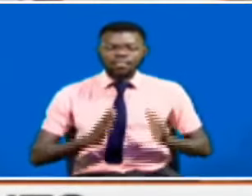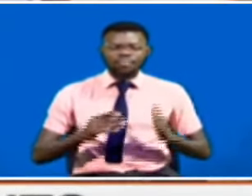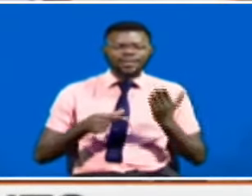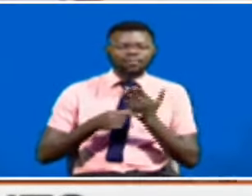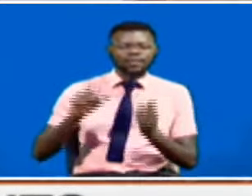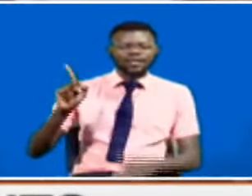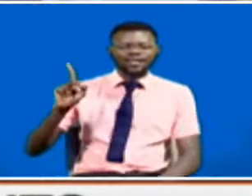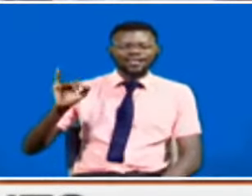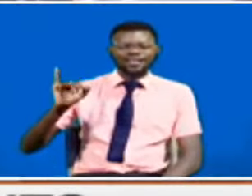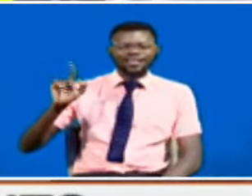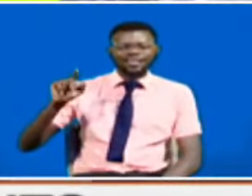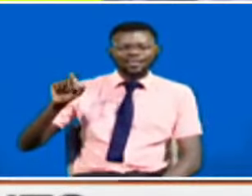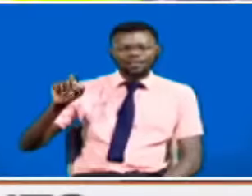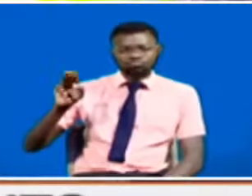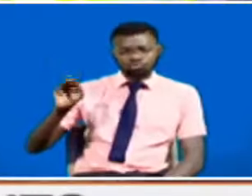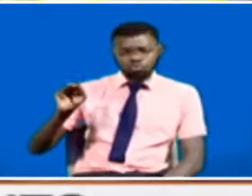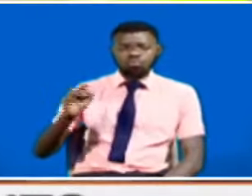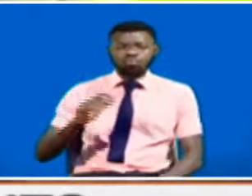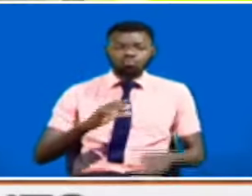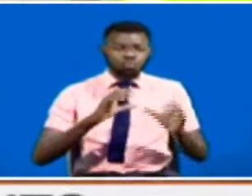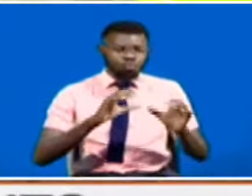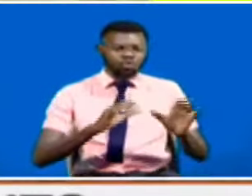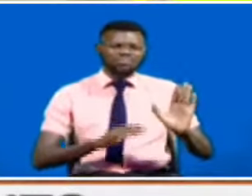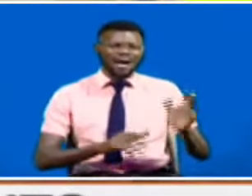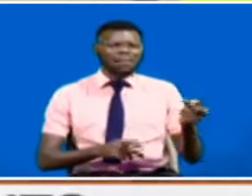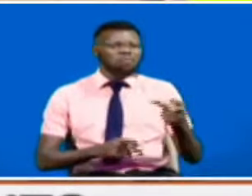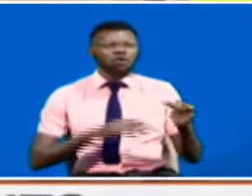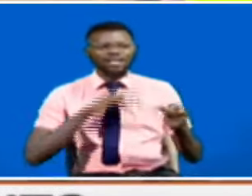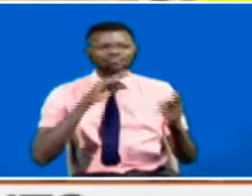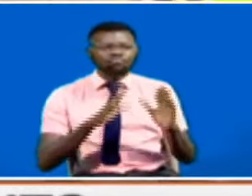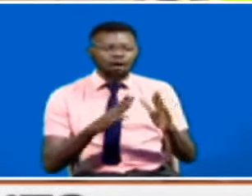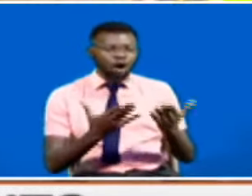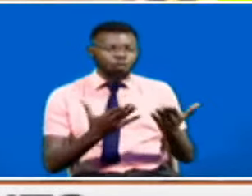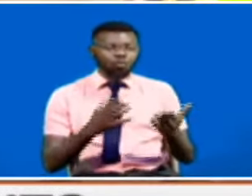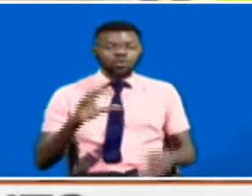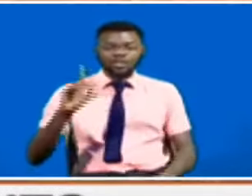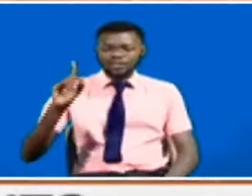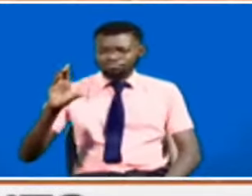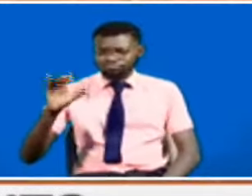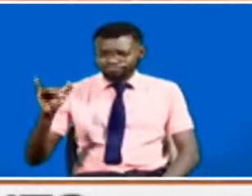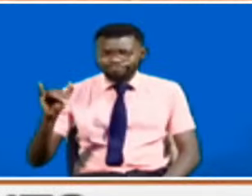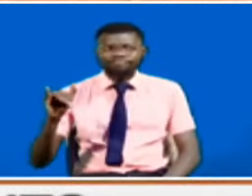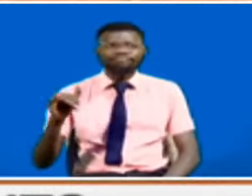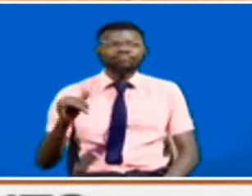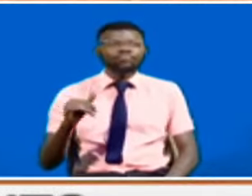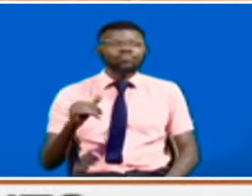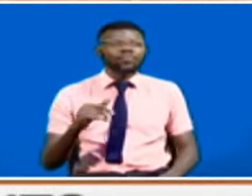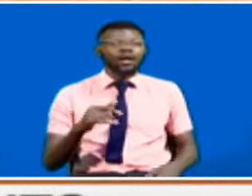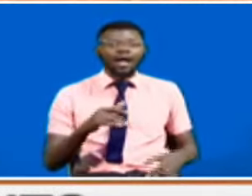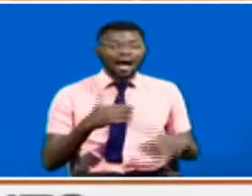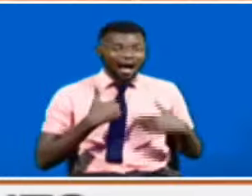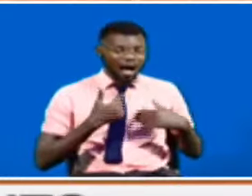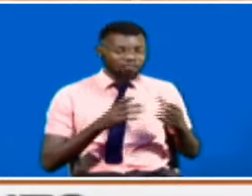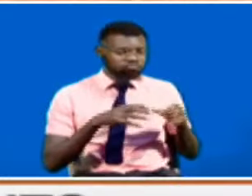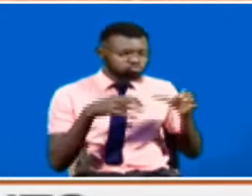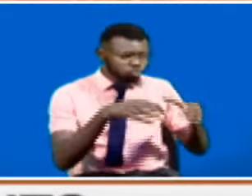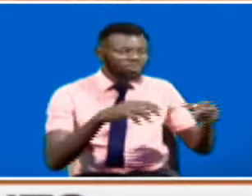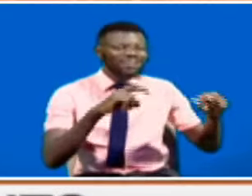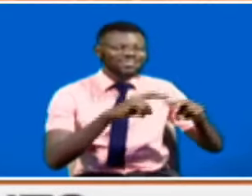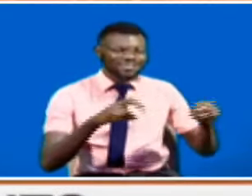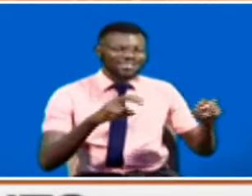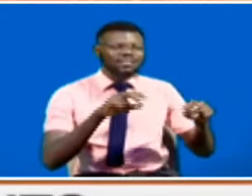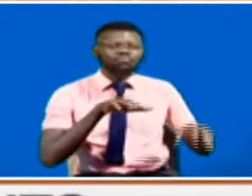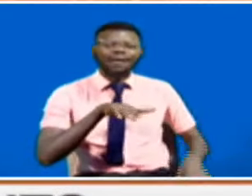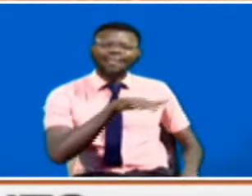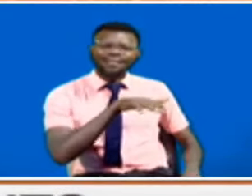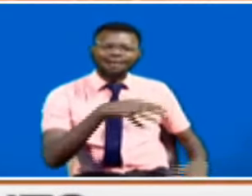his coach Gaviza Kizamana. The DCI have dispatched forensics team to the scene of the accident.